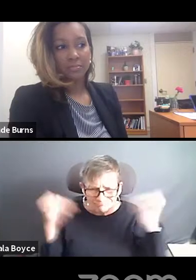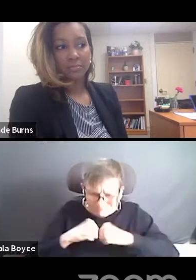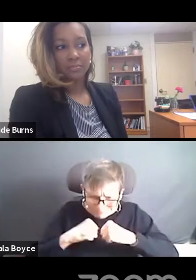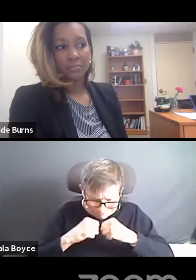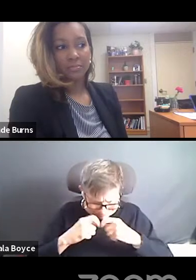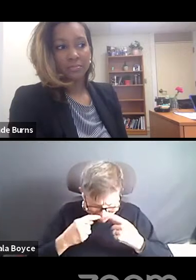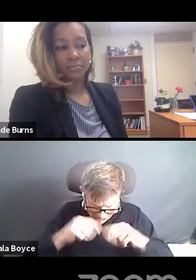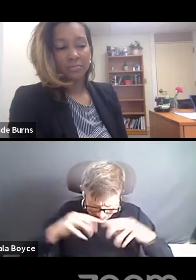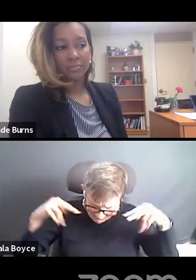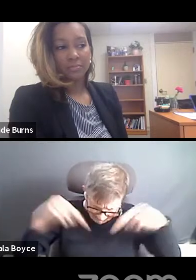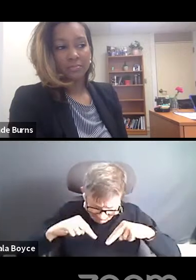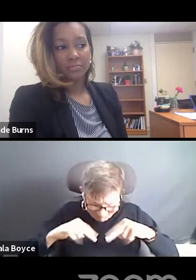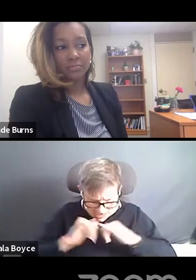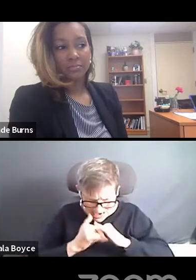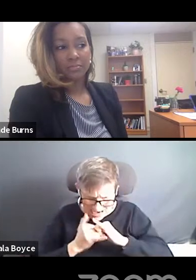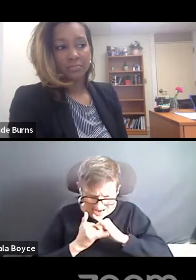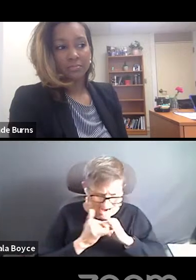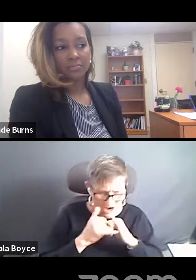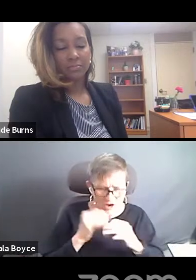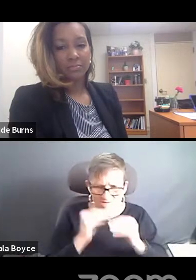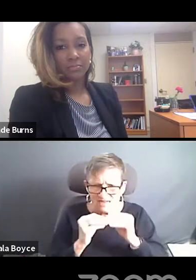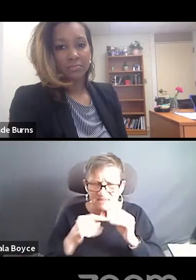to do this in a way that